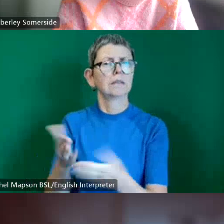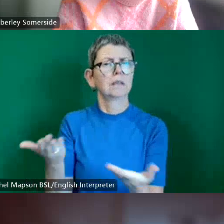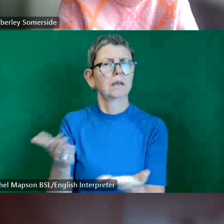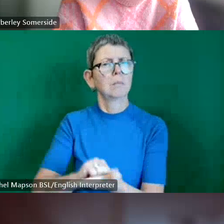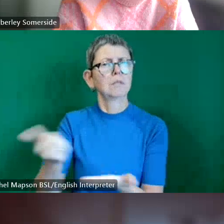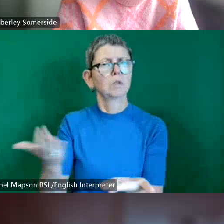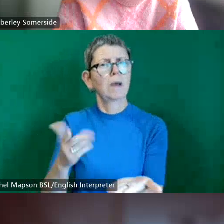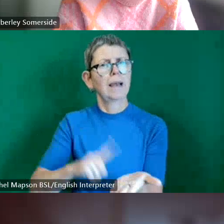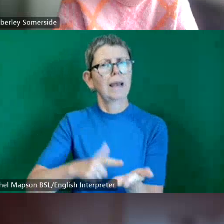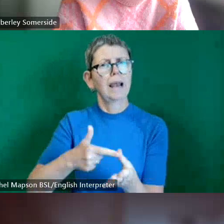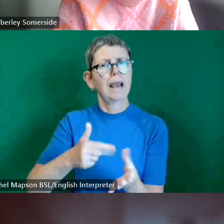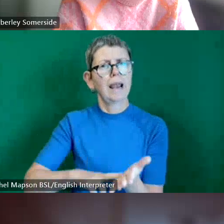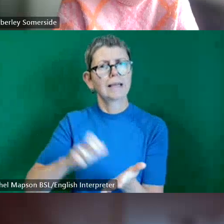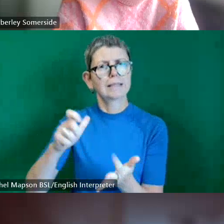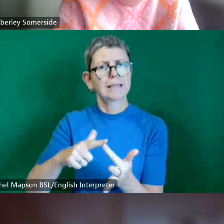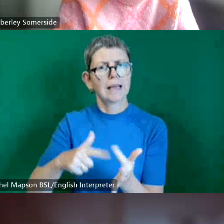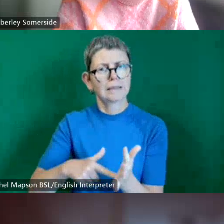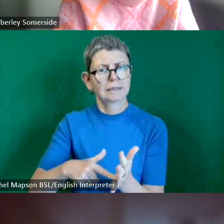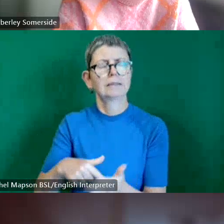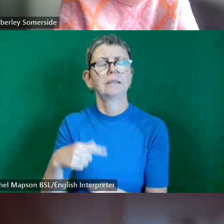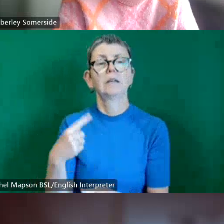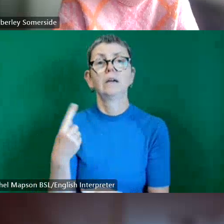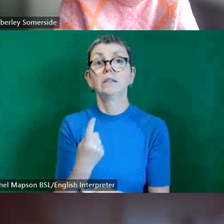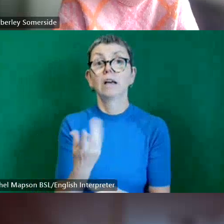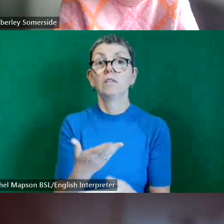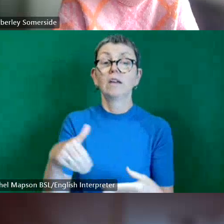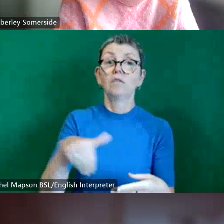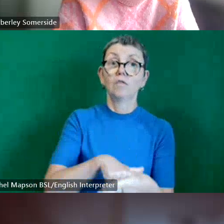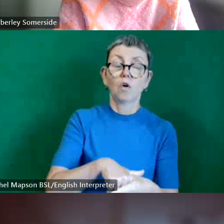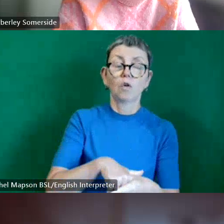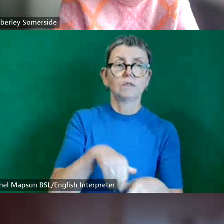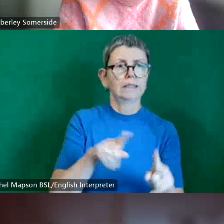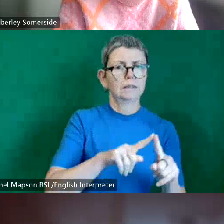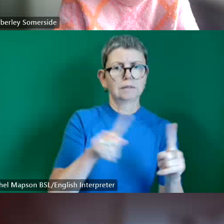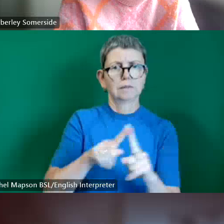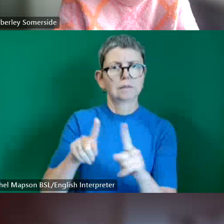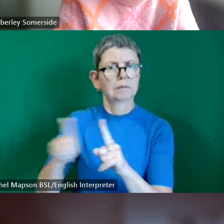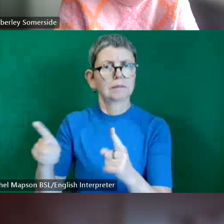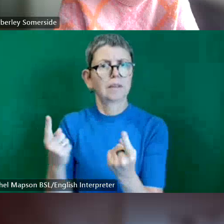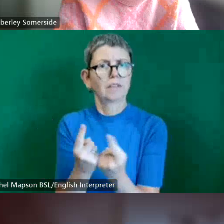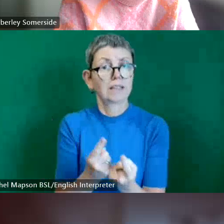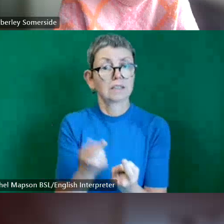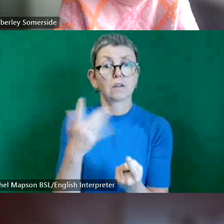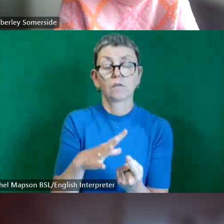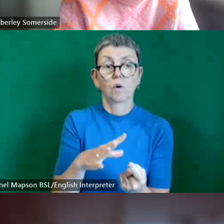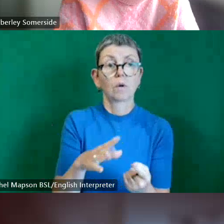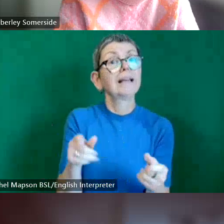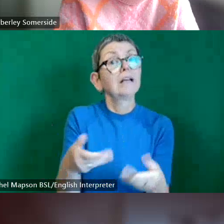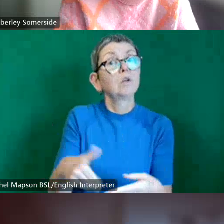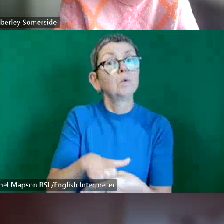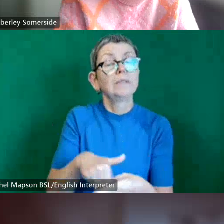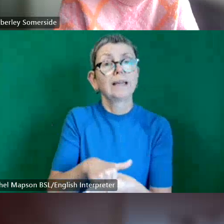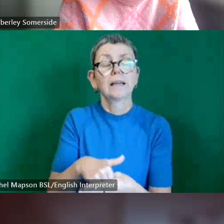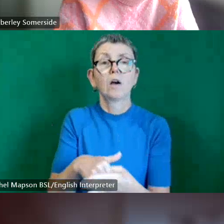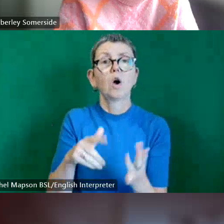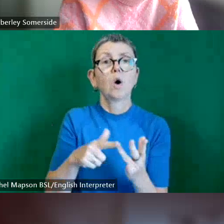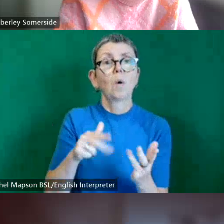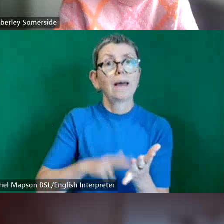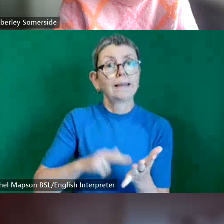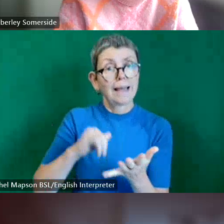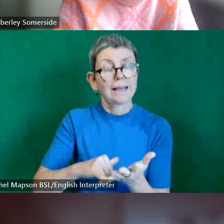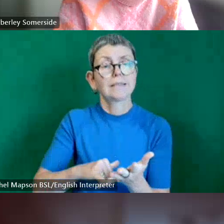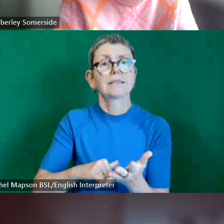Equality, Diversity and Inclusion Alliance and the Office of National Statistics Inclusive Data Task Force. She also serves